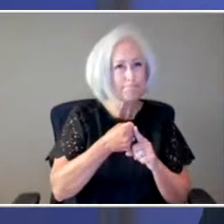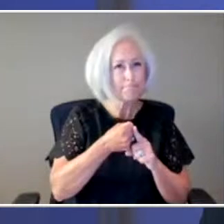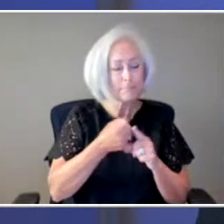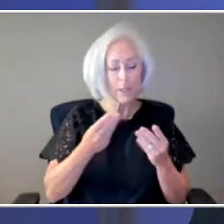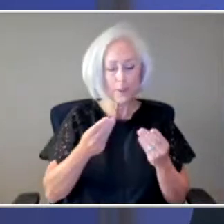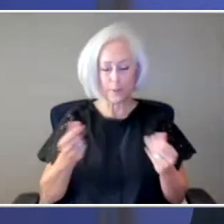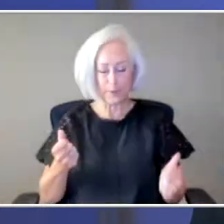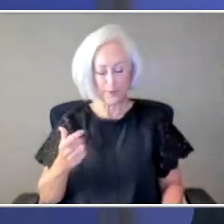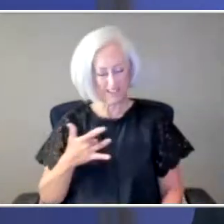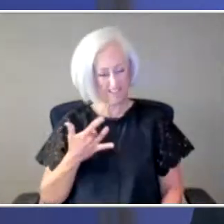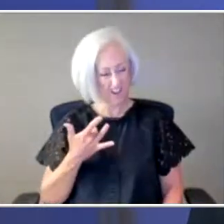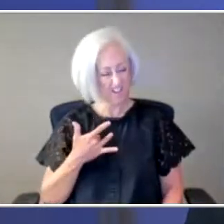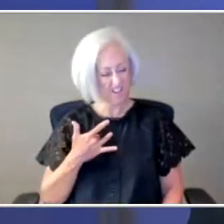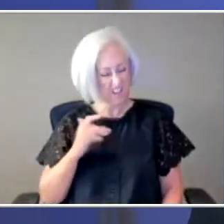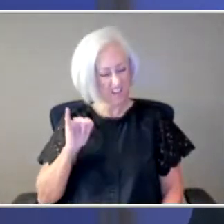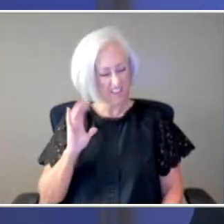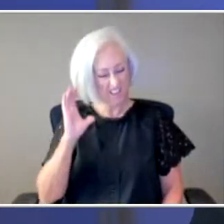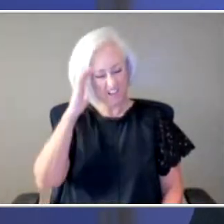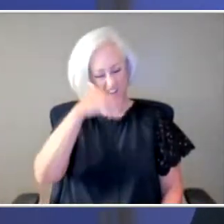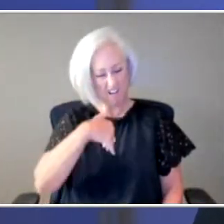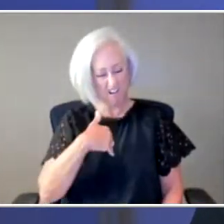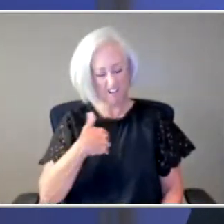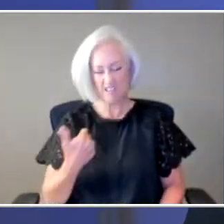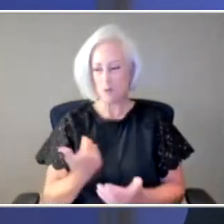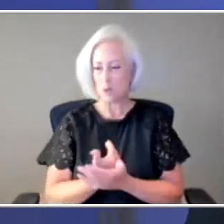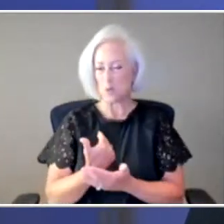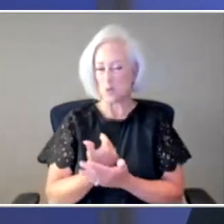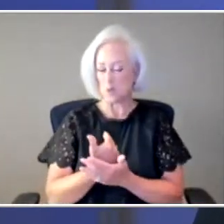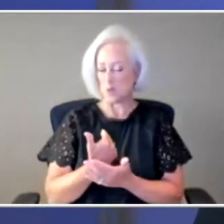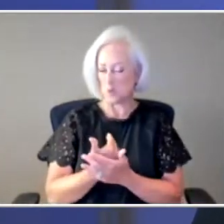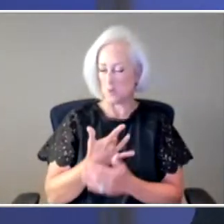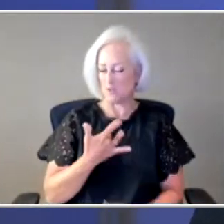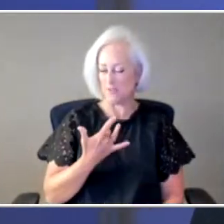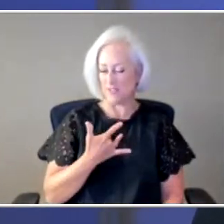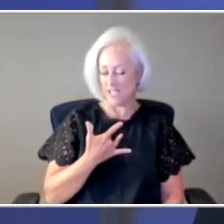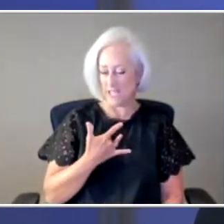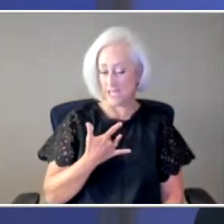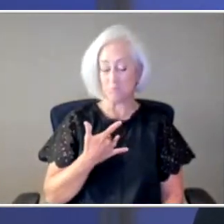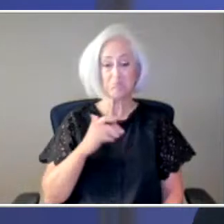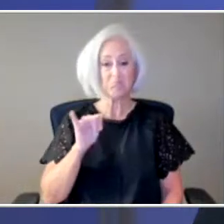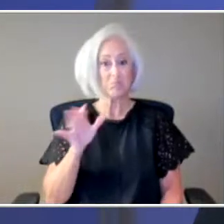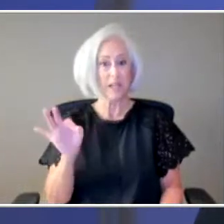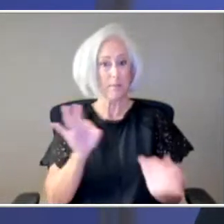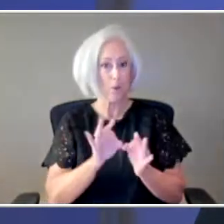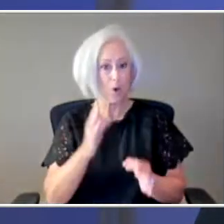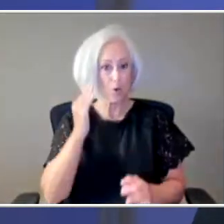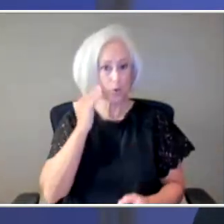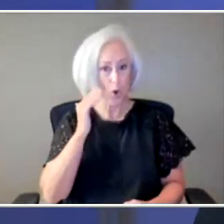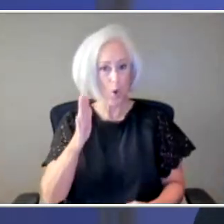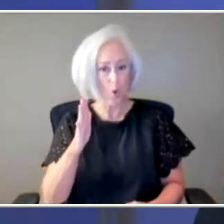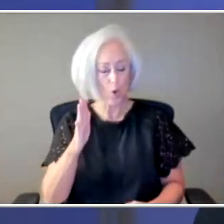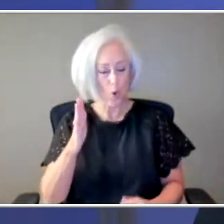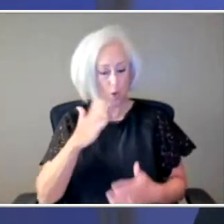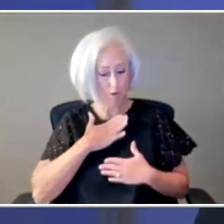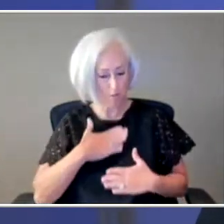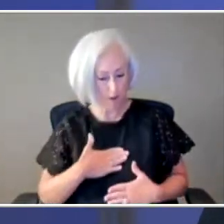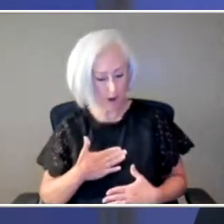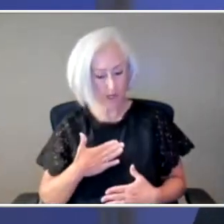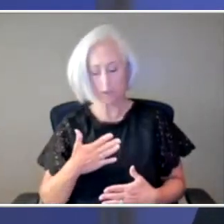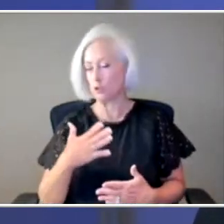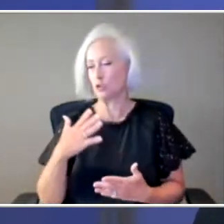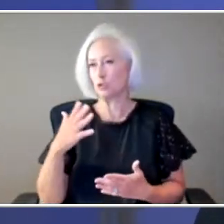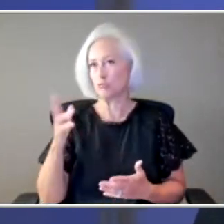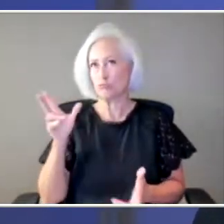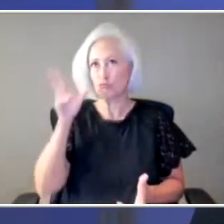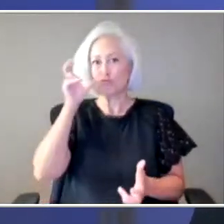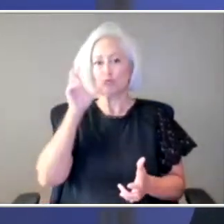so knowing your body is a big part of it. It really is for me, and listening to your body. So I knew something was wrong, so